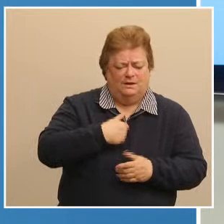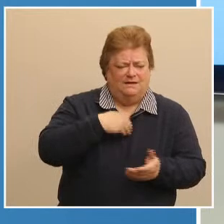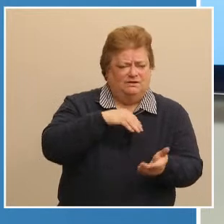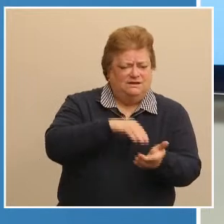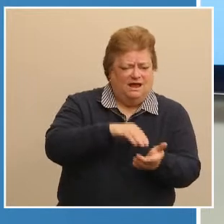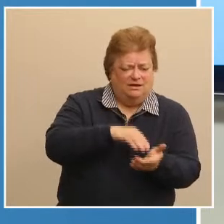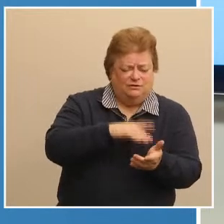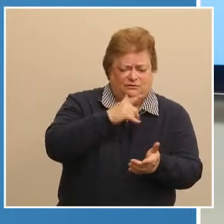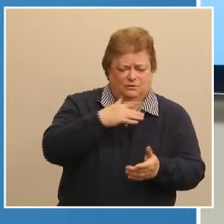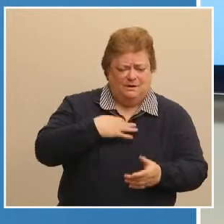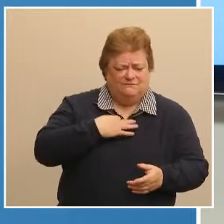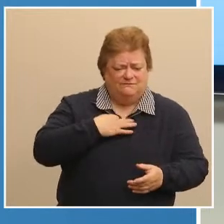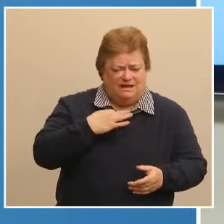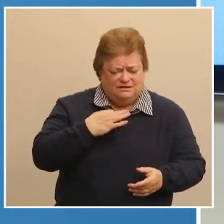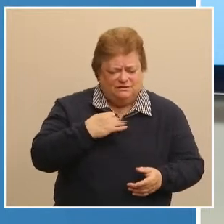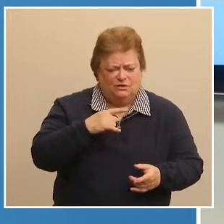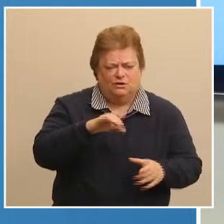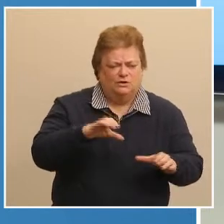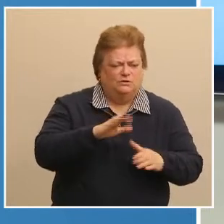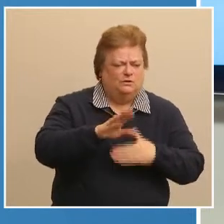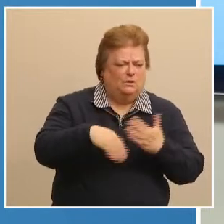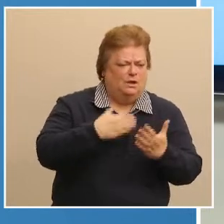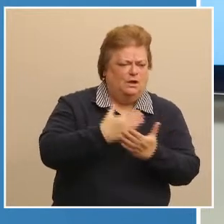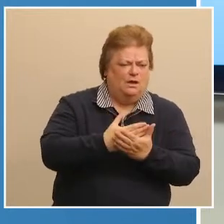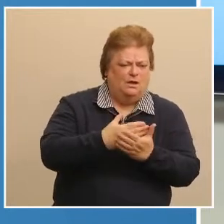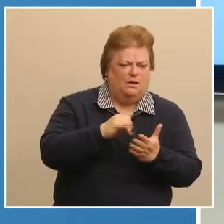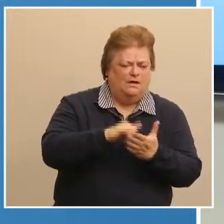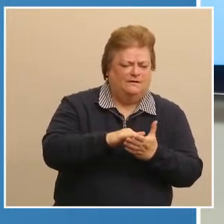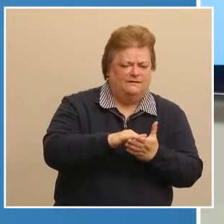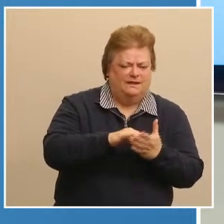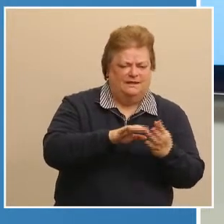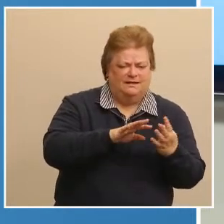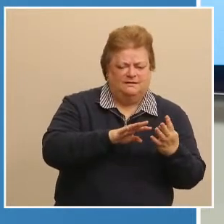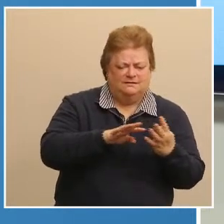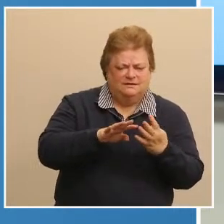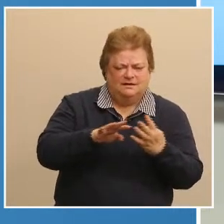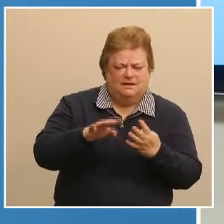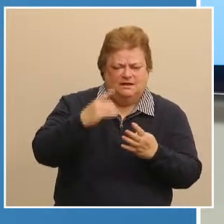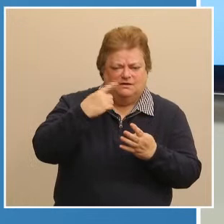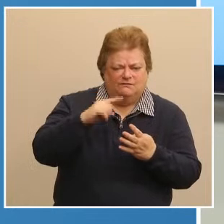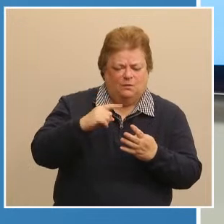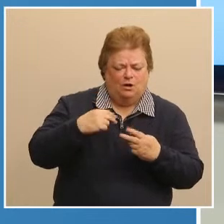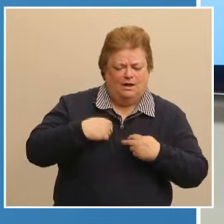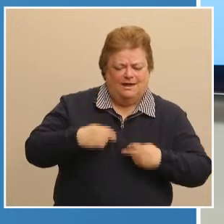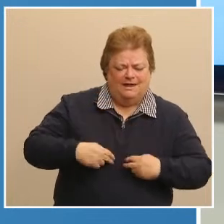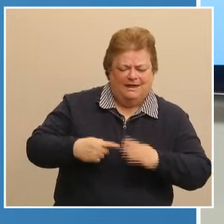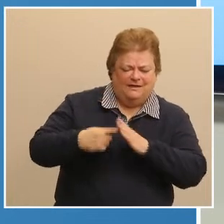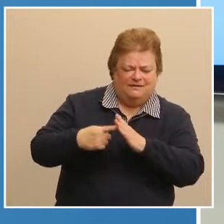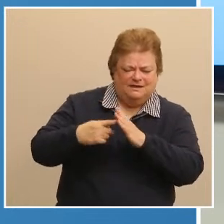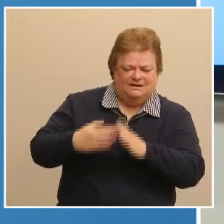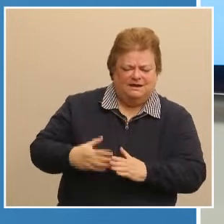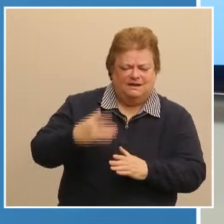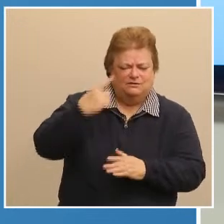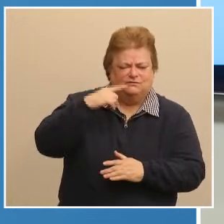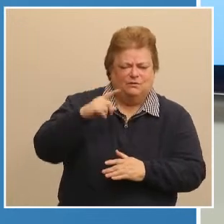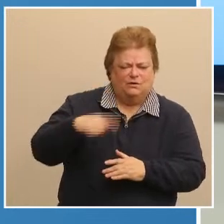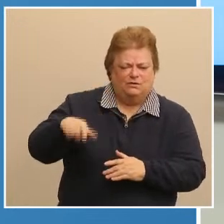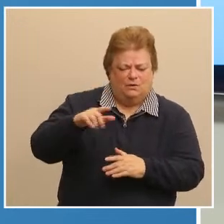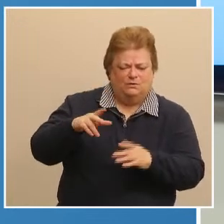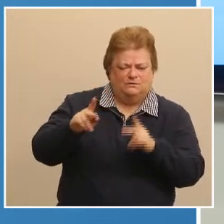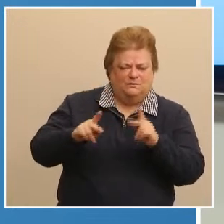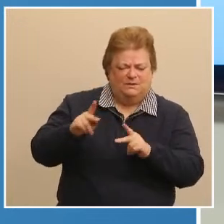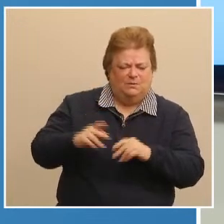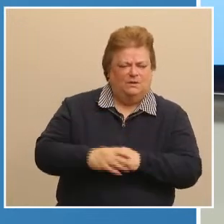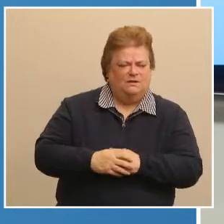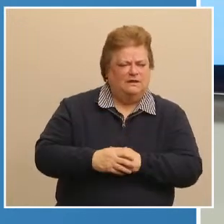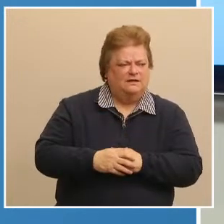volunteered, and they do all of the screening of the health indicators for individuals. And so